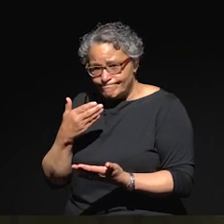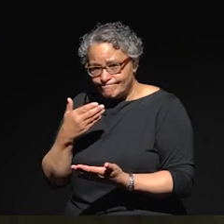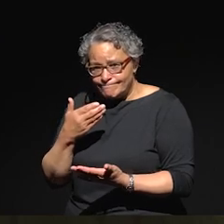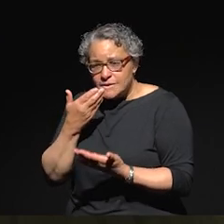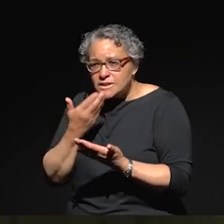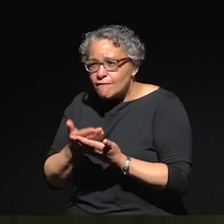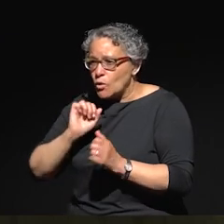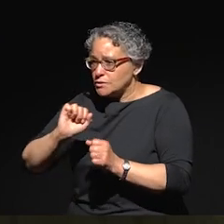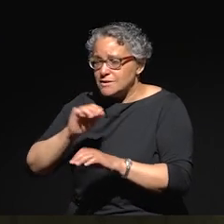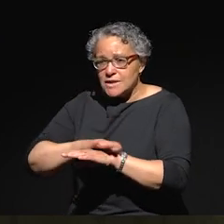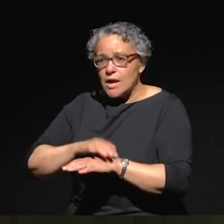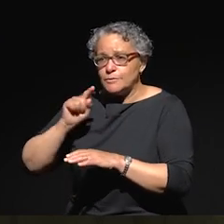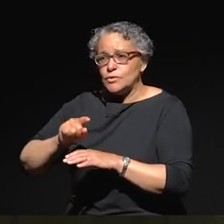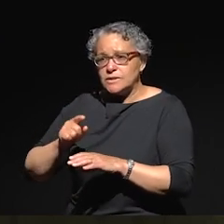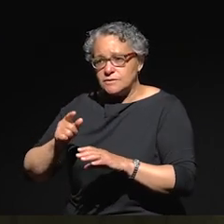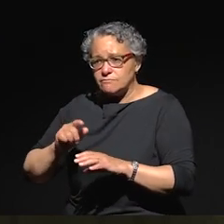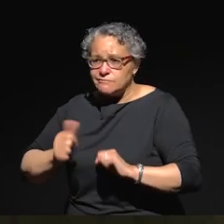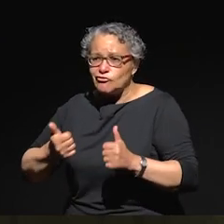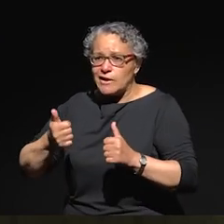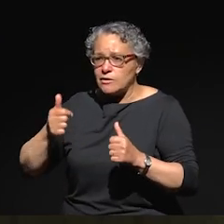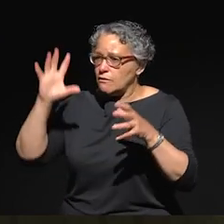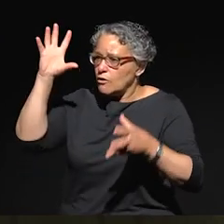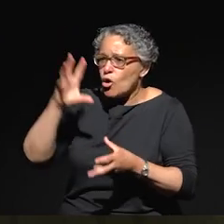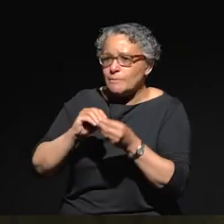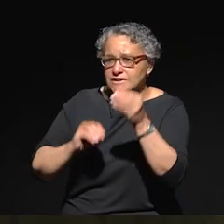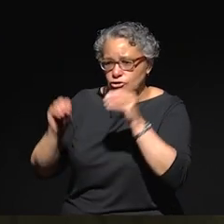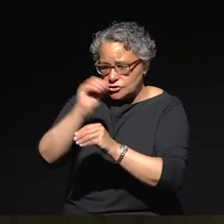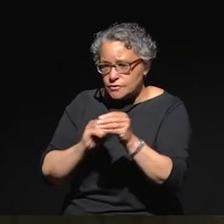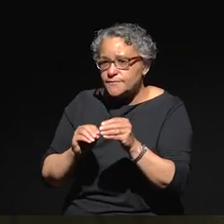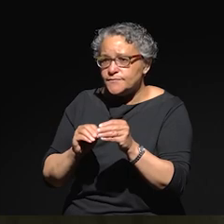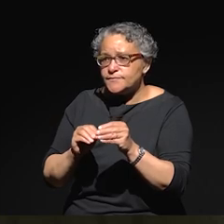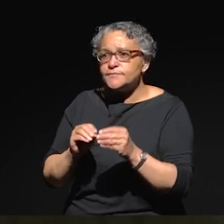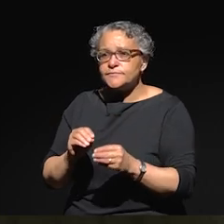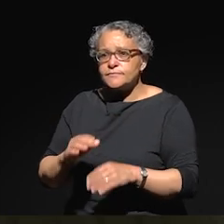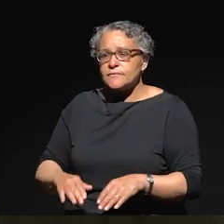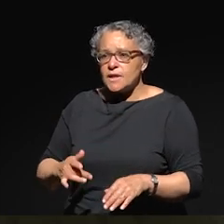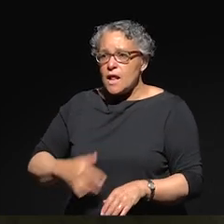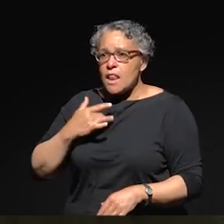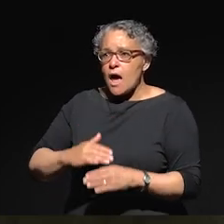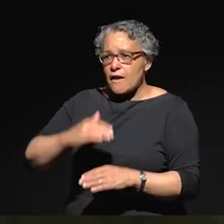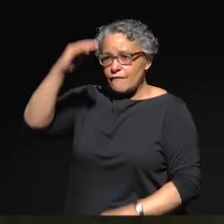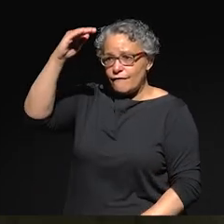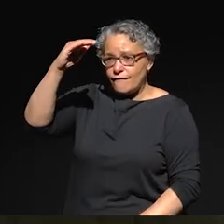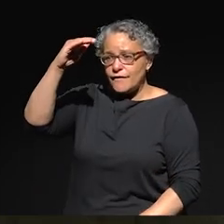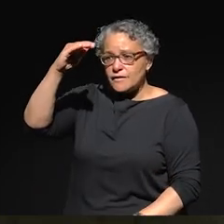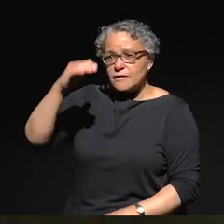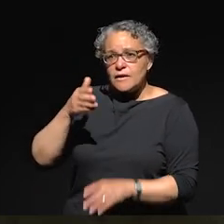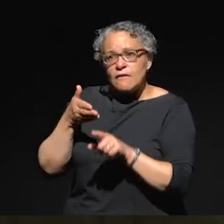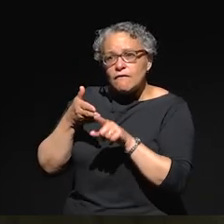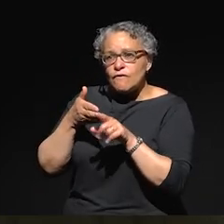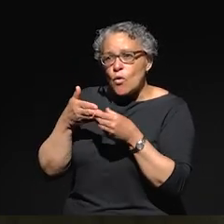compositions. And he draws or paints these large paintings on paper to use as guides for the